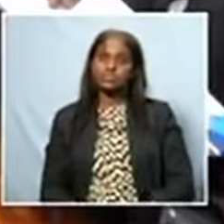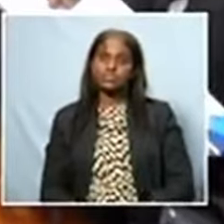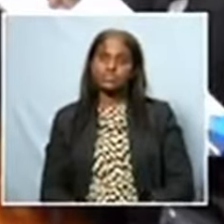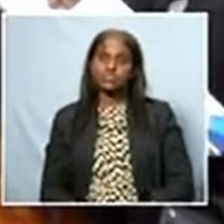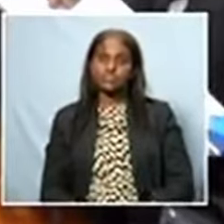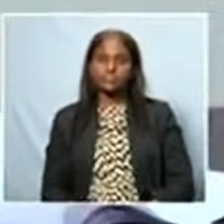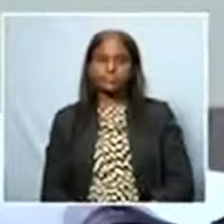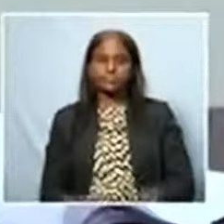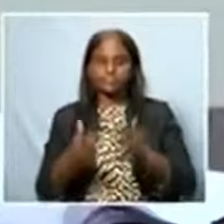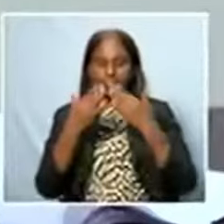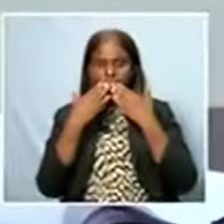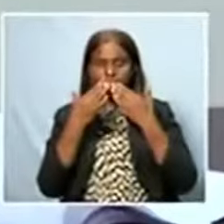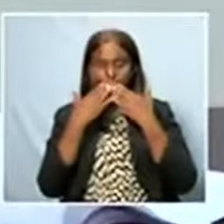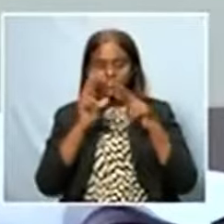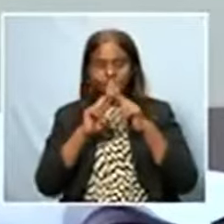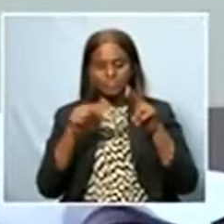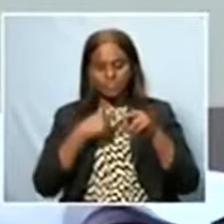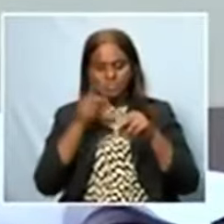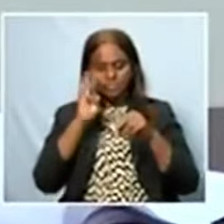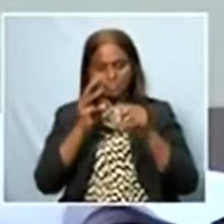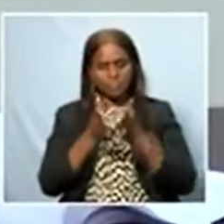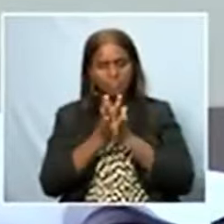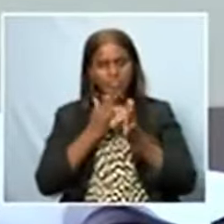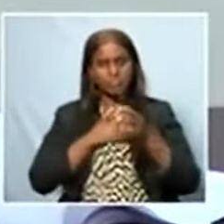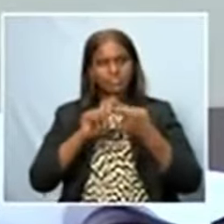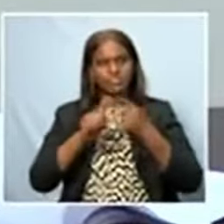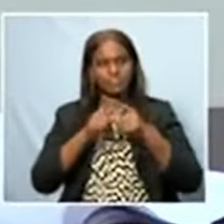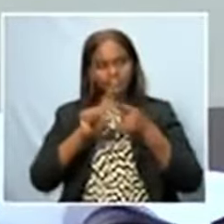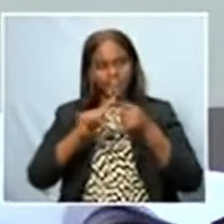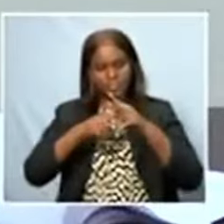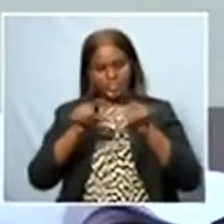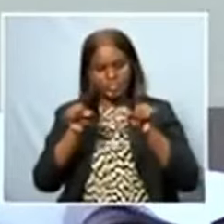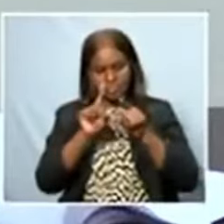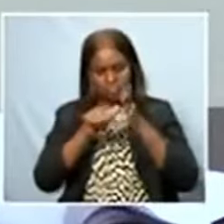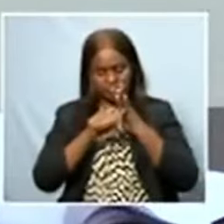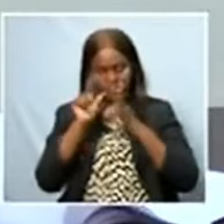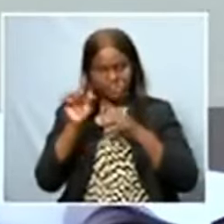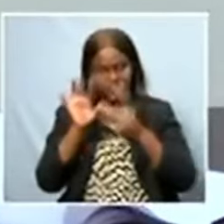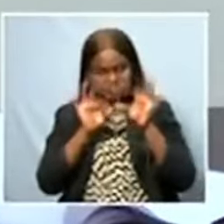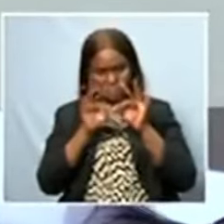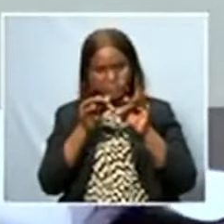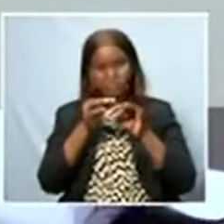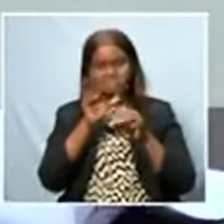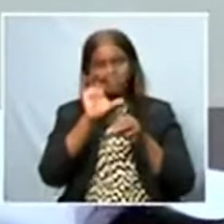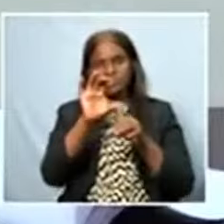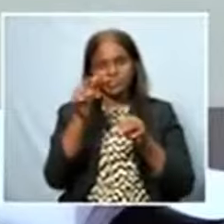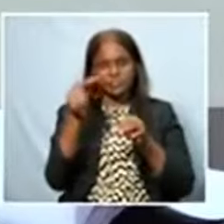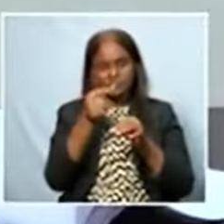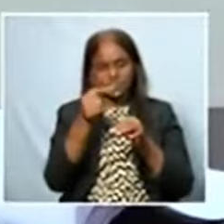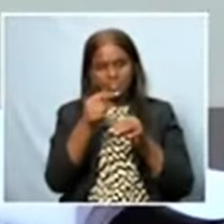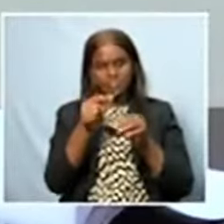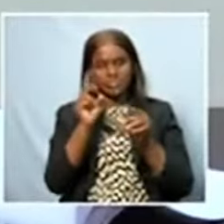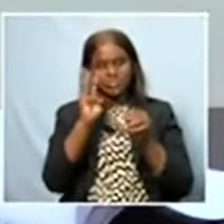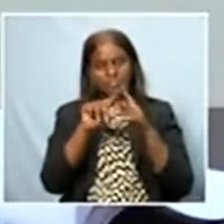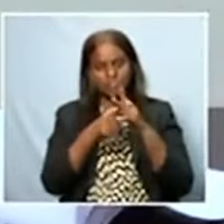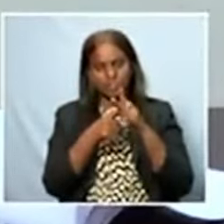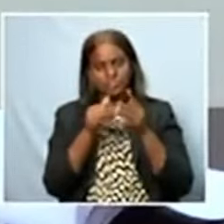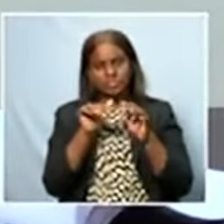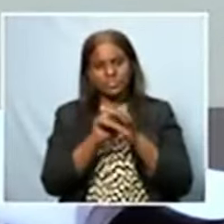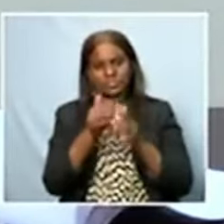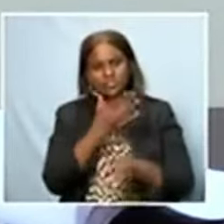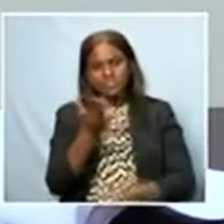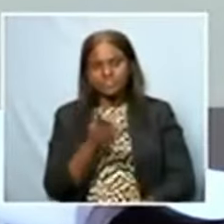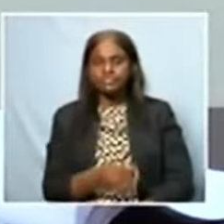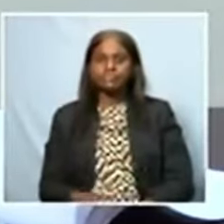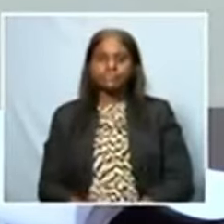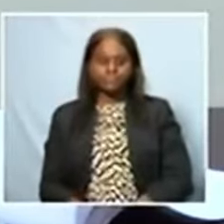So thank you, Chair. I'll ask my colleagues to start, then I'll pick it up. Commissioner Domestic Taxes will start on the